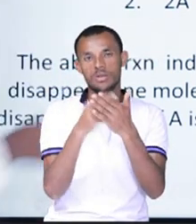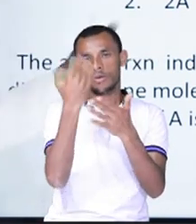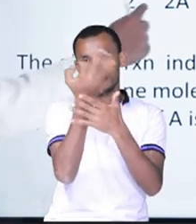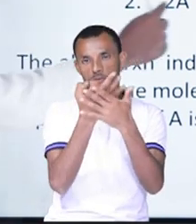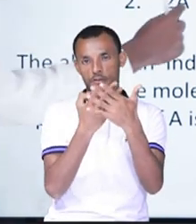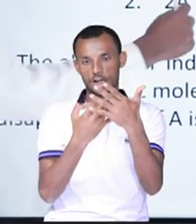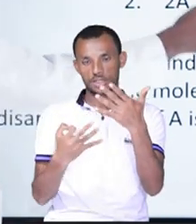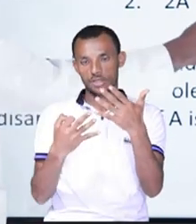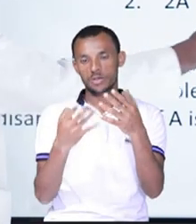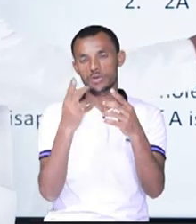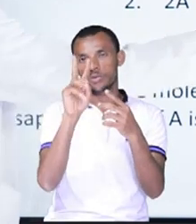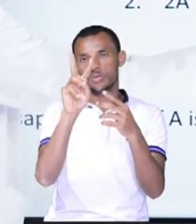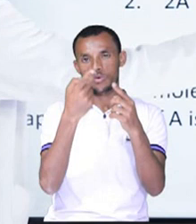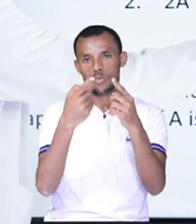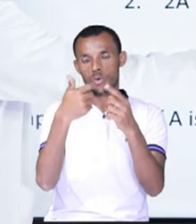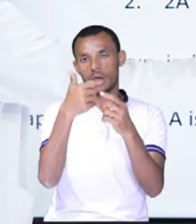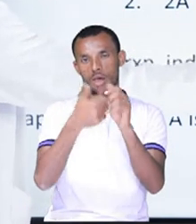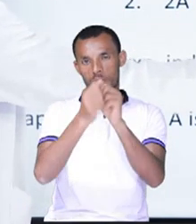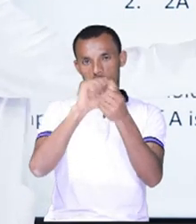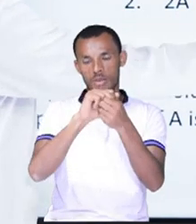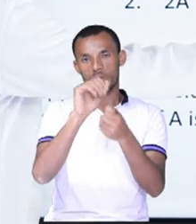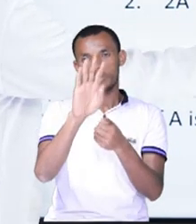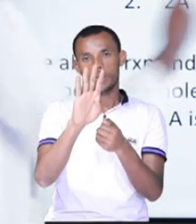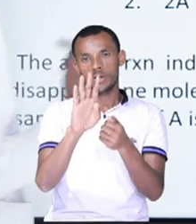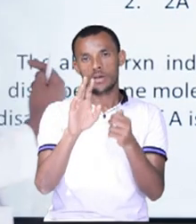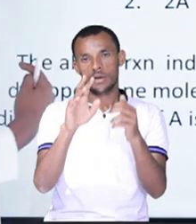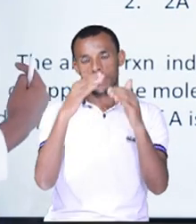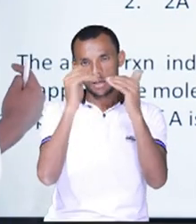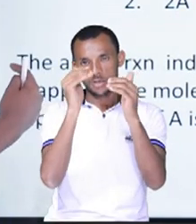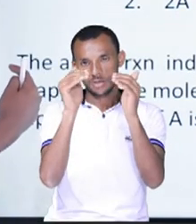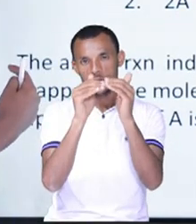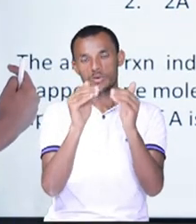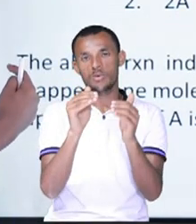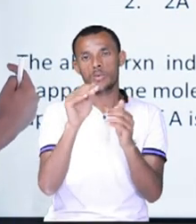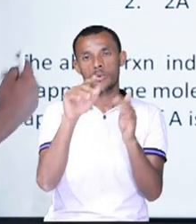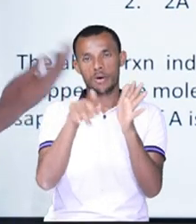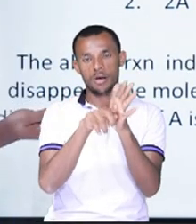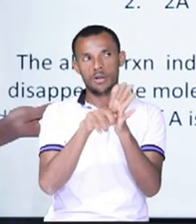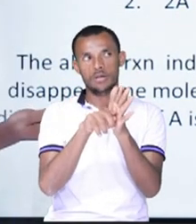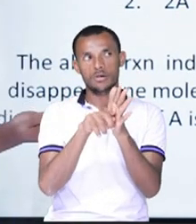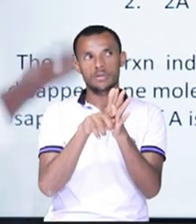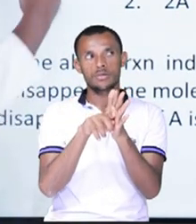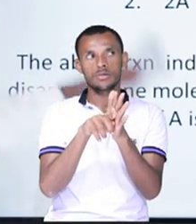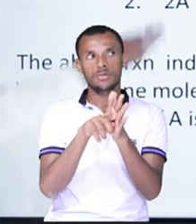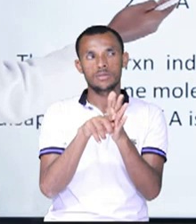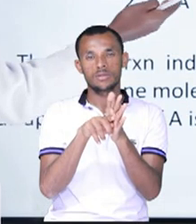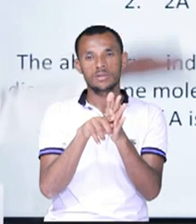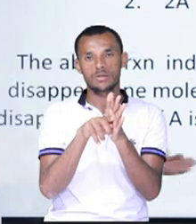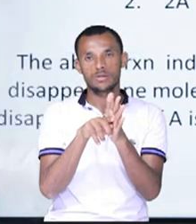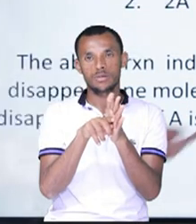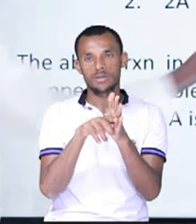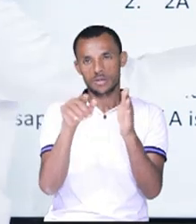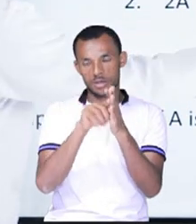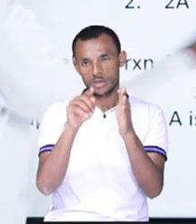fraction. 2A converted into B, rate is equals to minus. You know minus? The concentration of